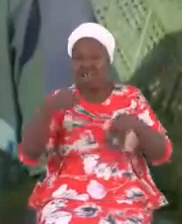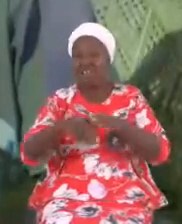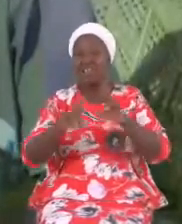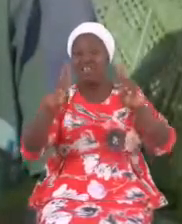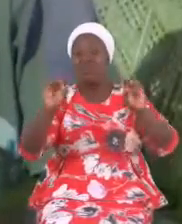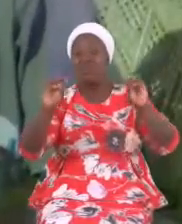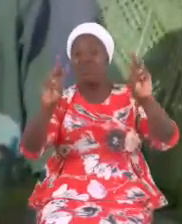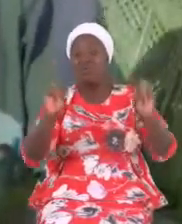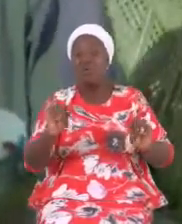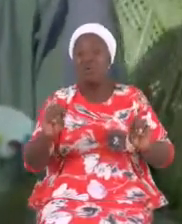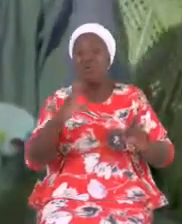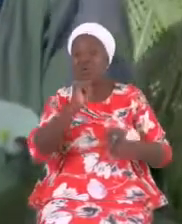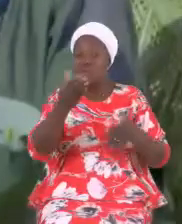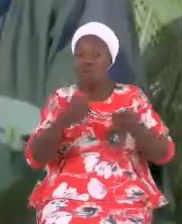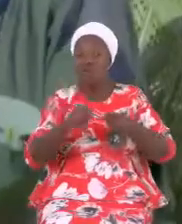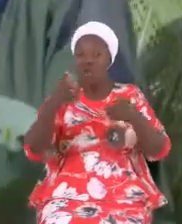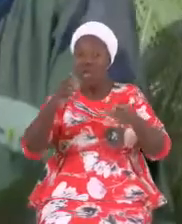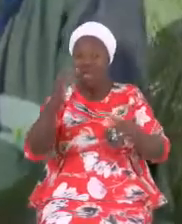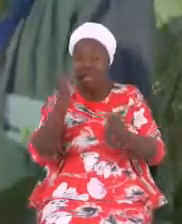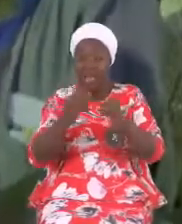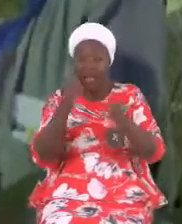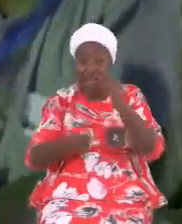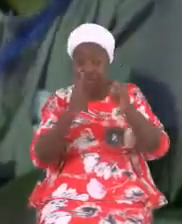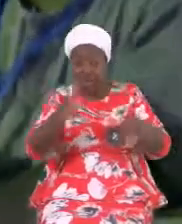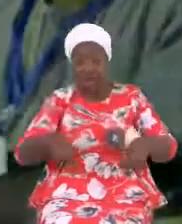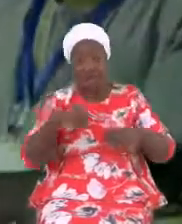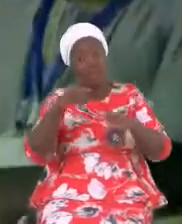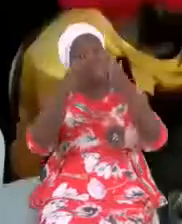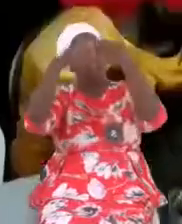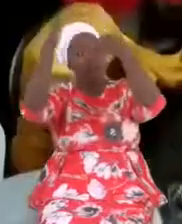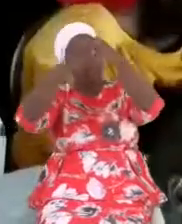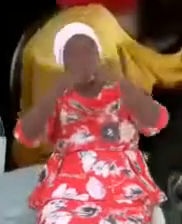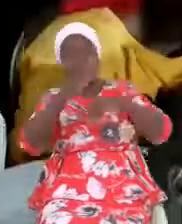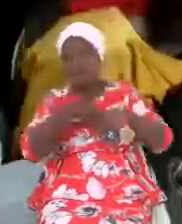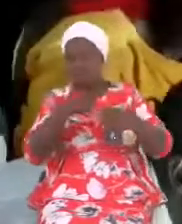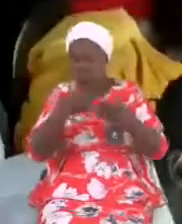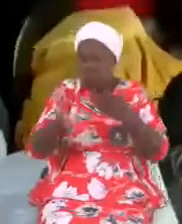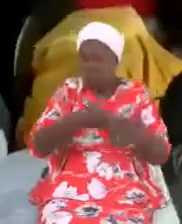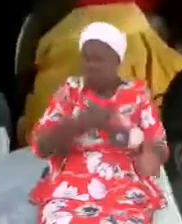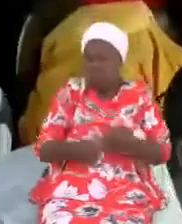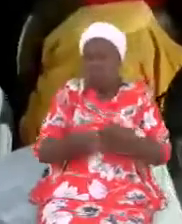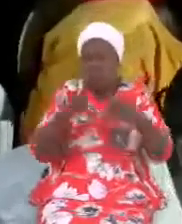want to end your life in heaven. And even though many